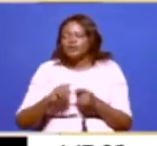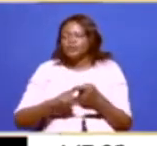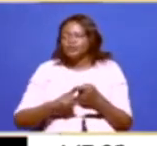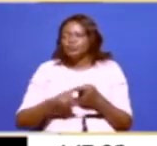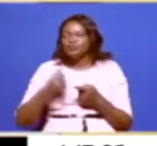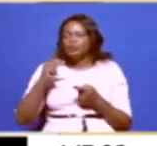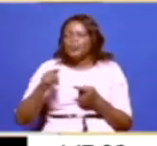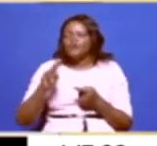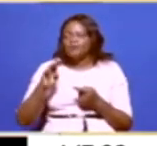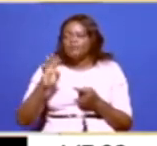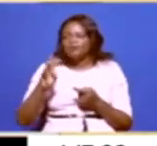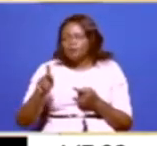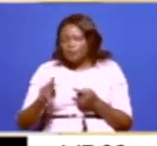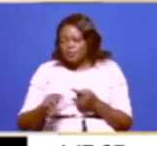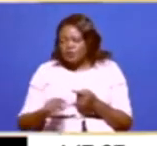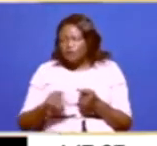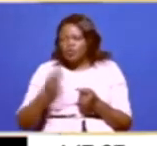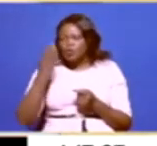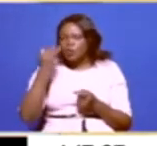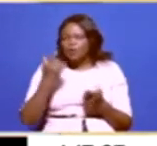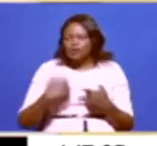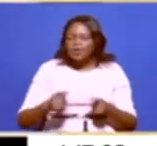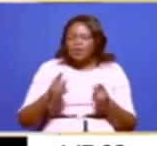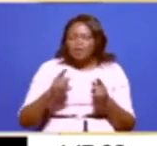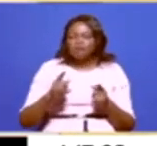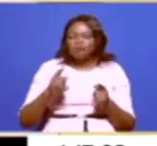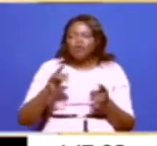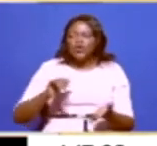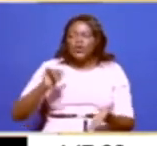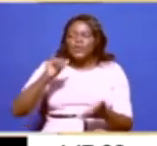2.5 kilometers in order to allow large aircrafts to